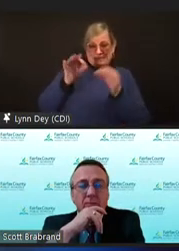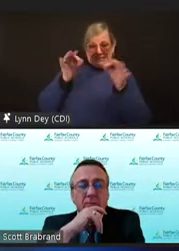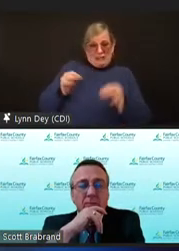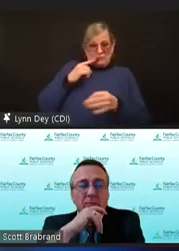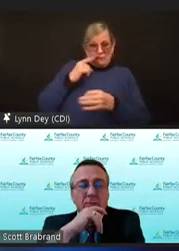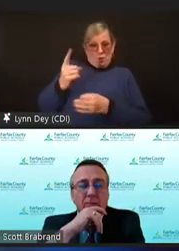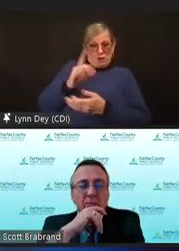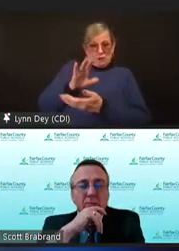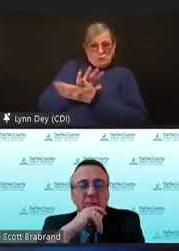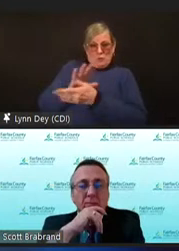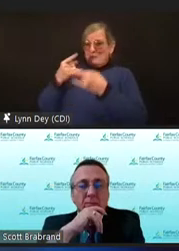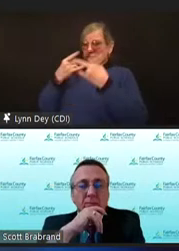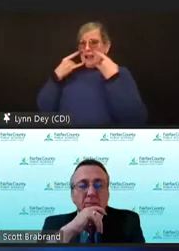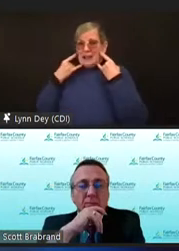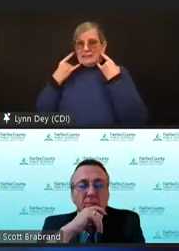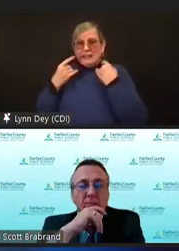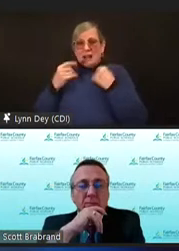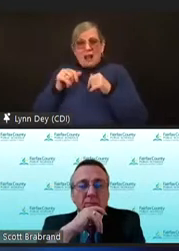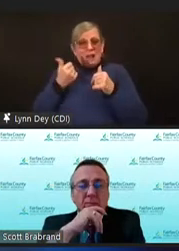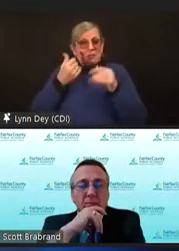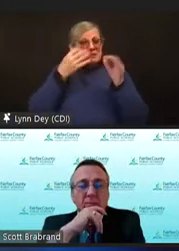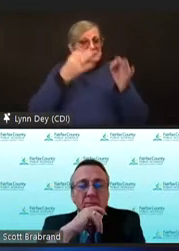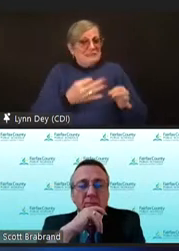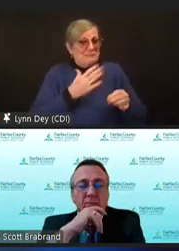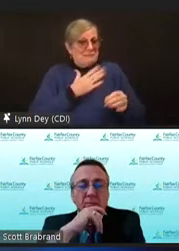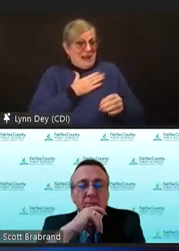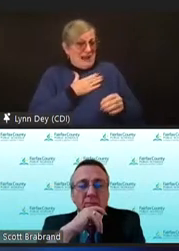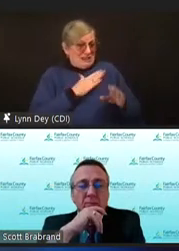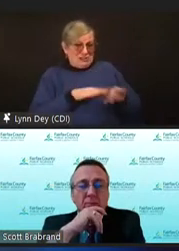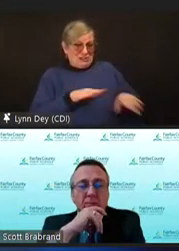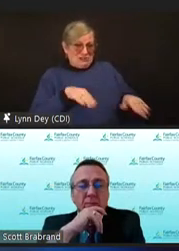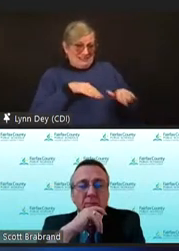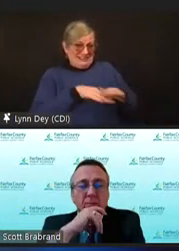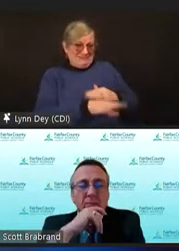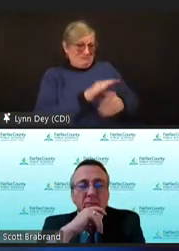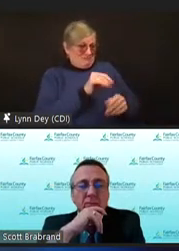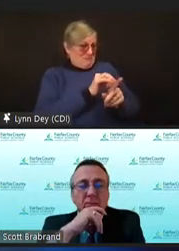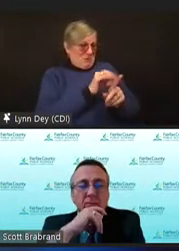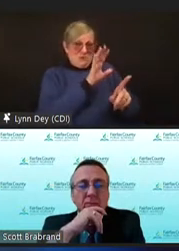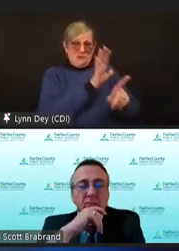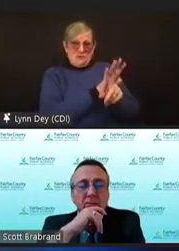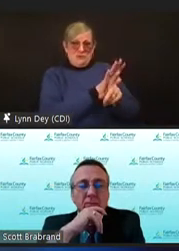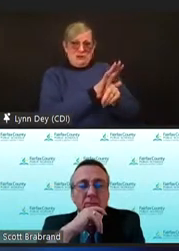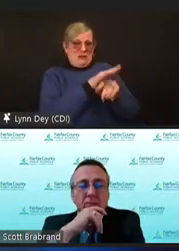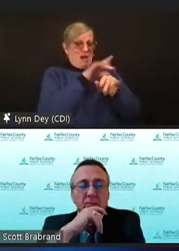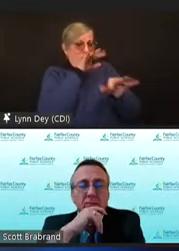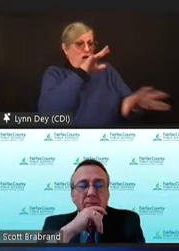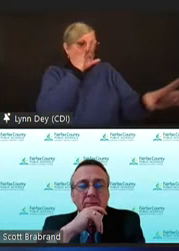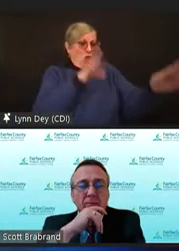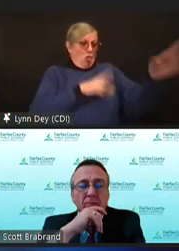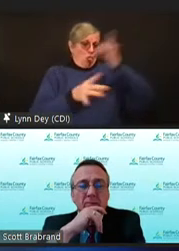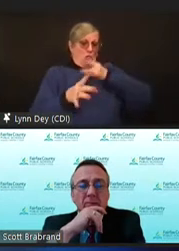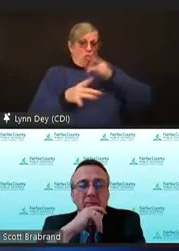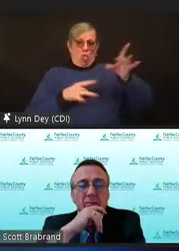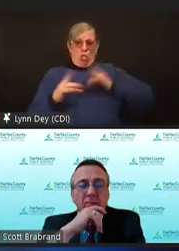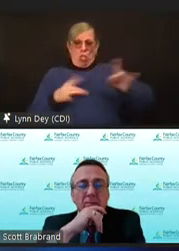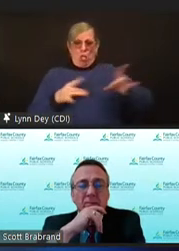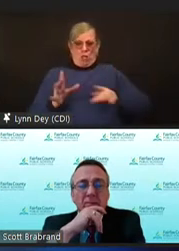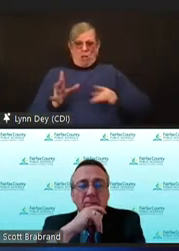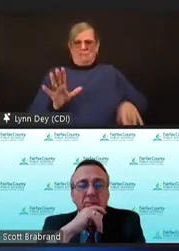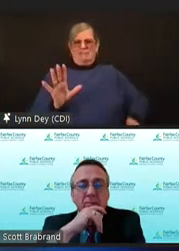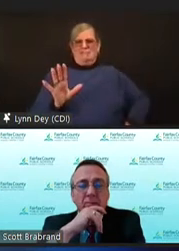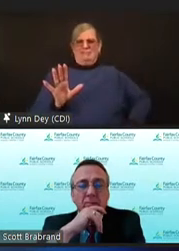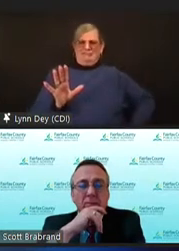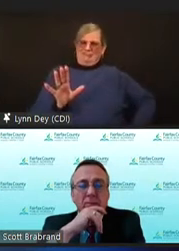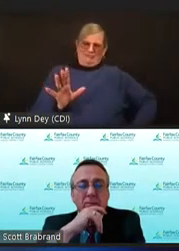making a decision for my child to be exposed to the germs that their child might be spreading. So I